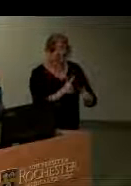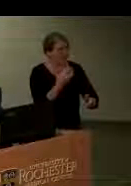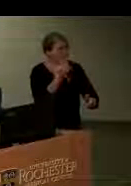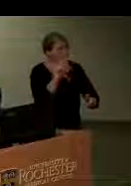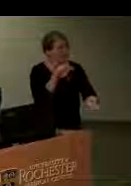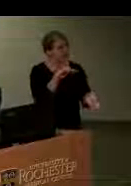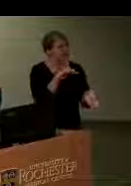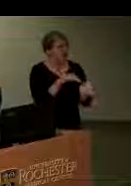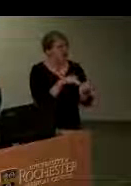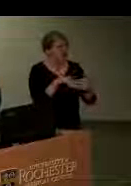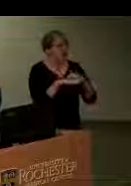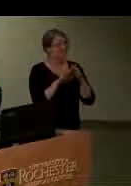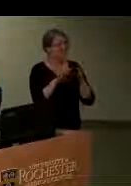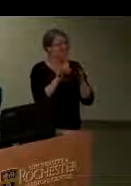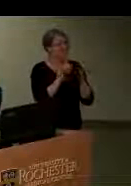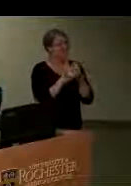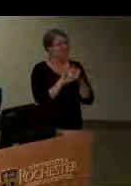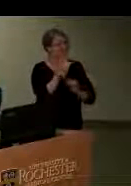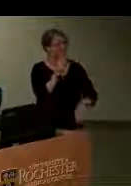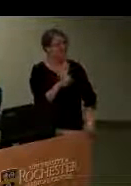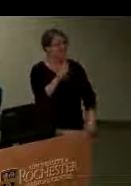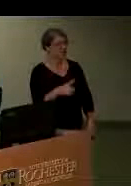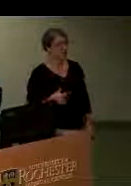doctor in the city of Denver,